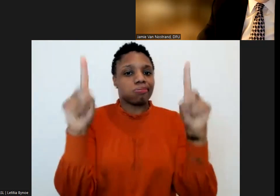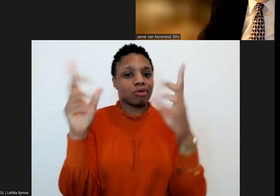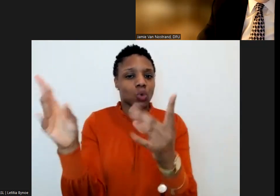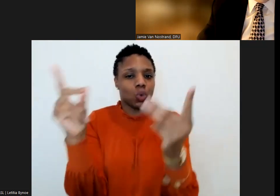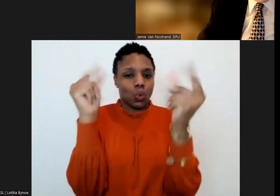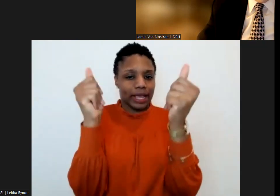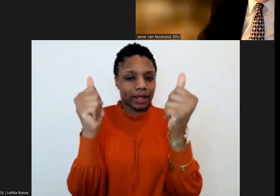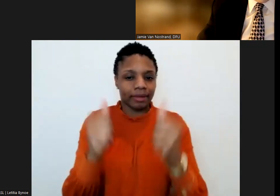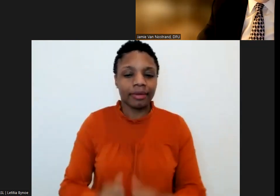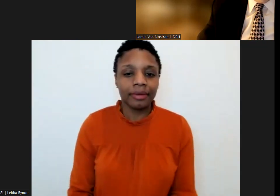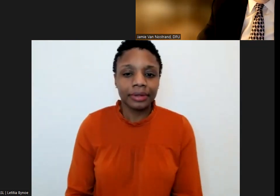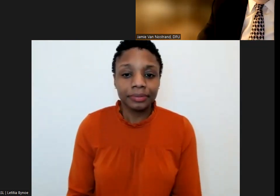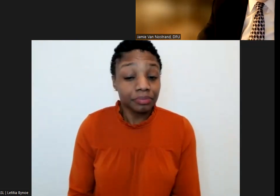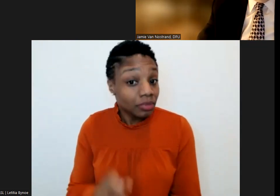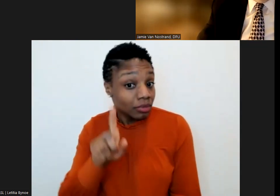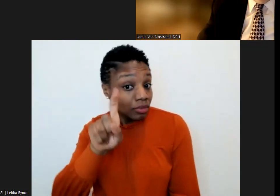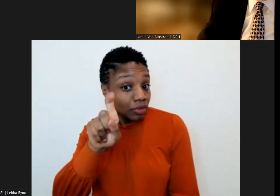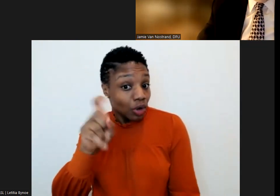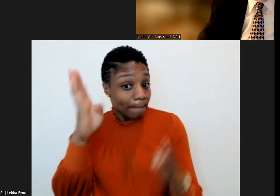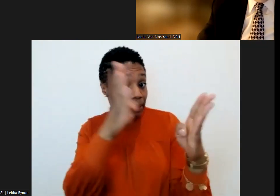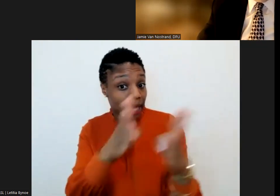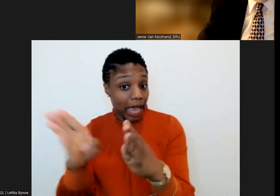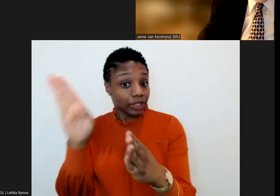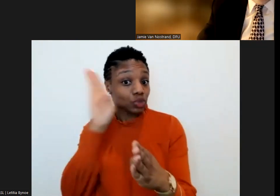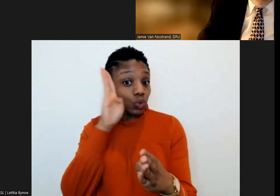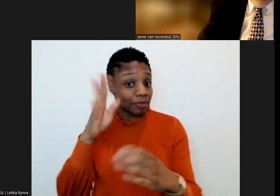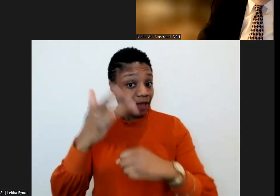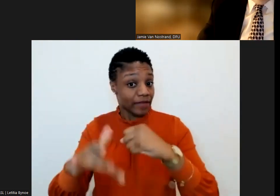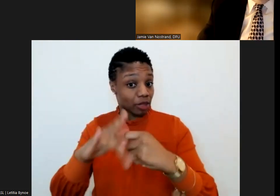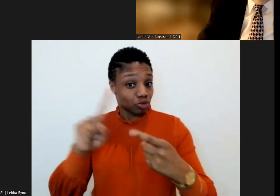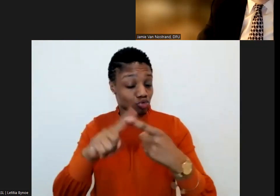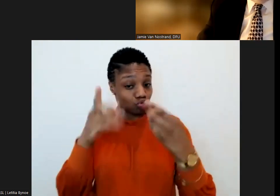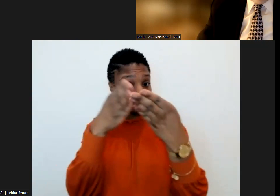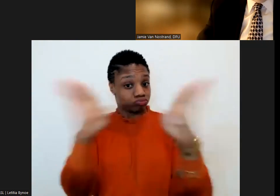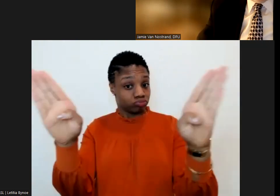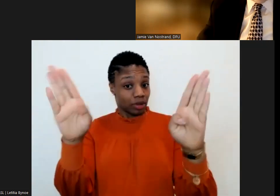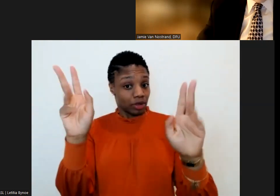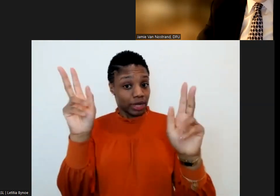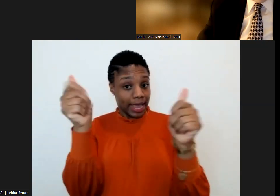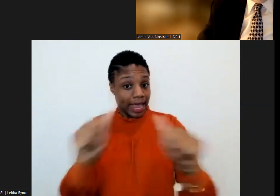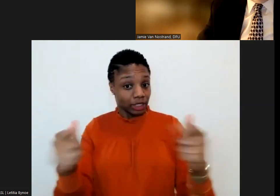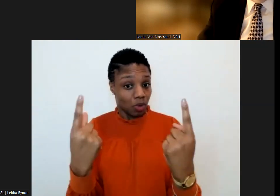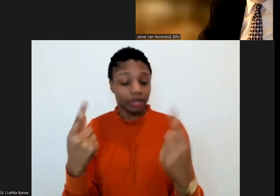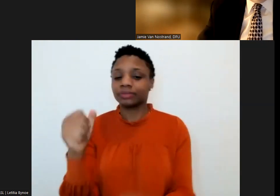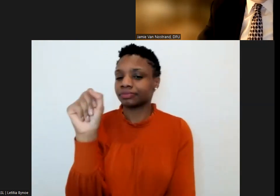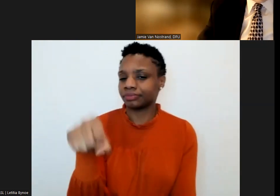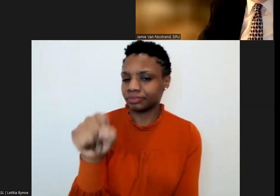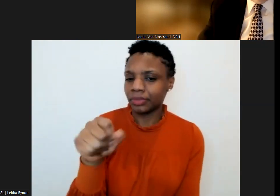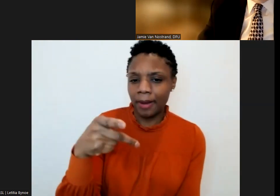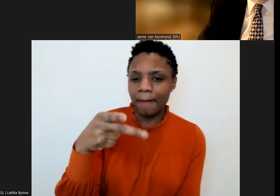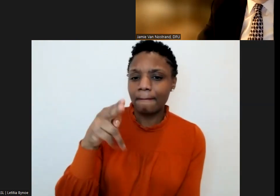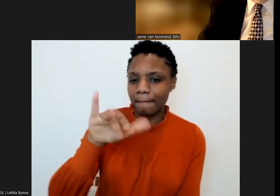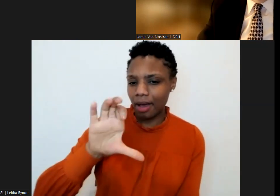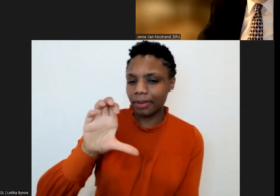making those plans public? They'll be public. Yes, definitely. They will be filed with the commission and part of a contested